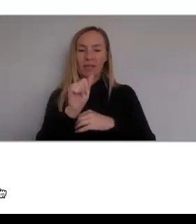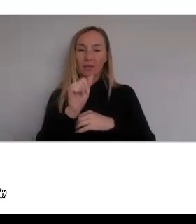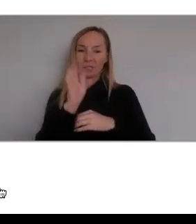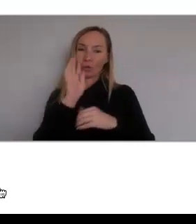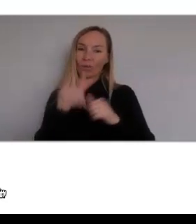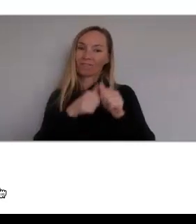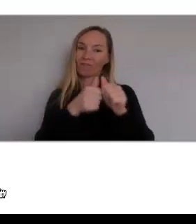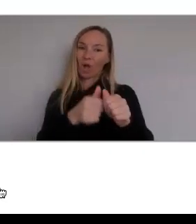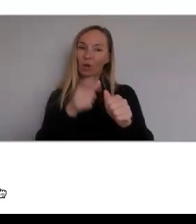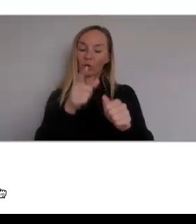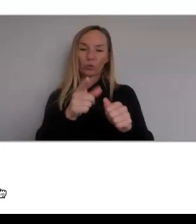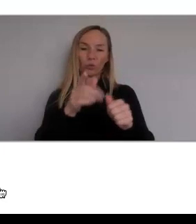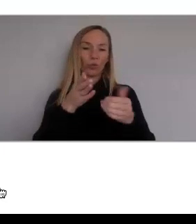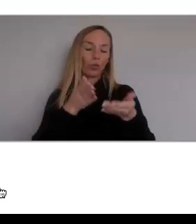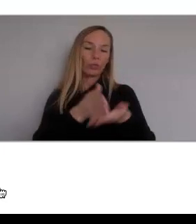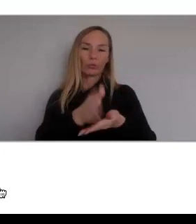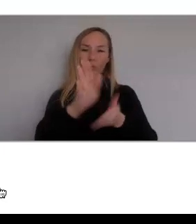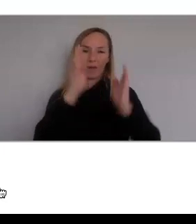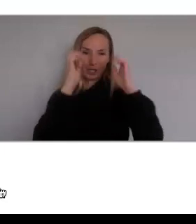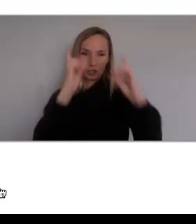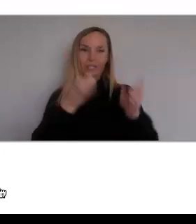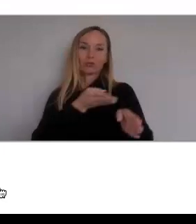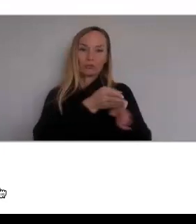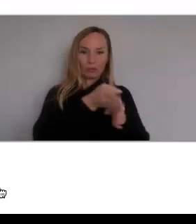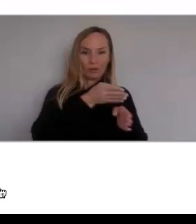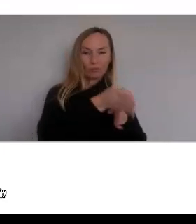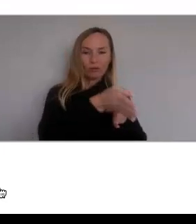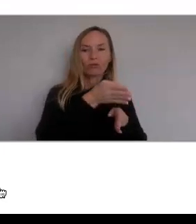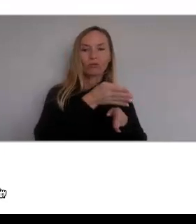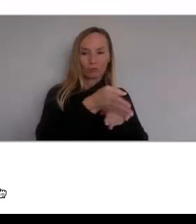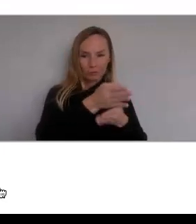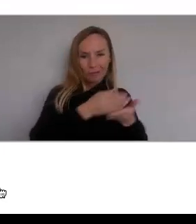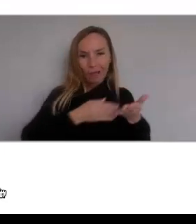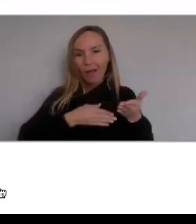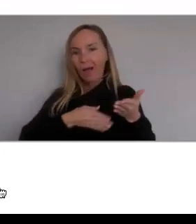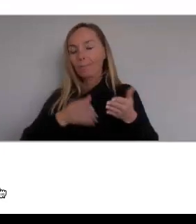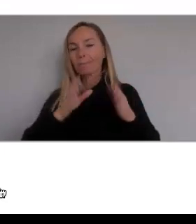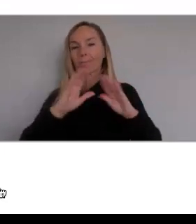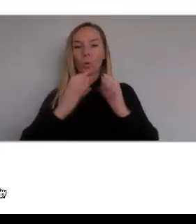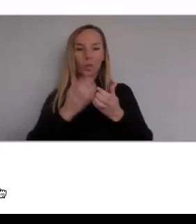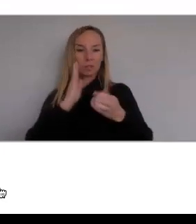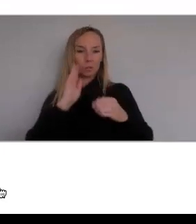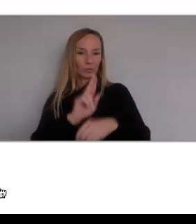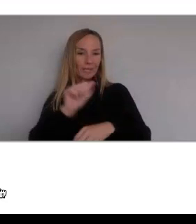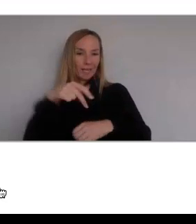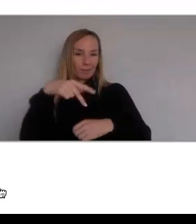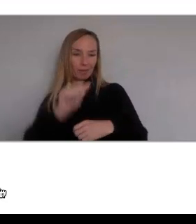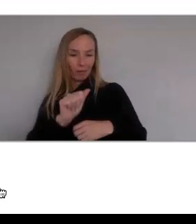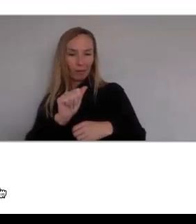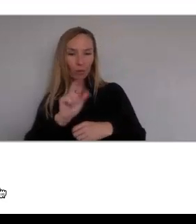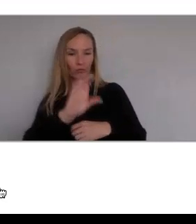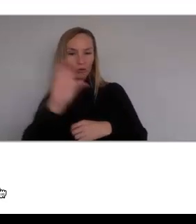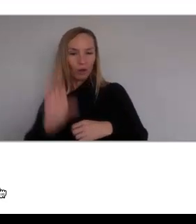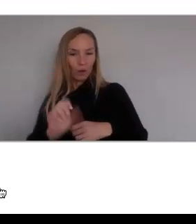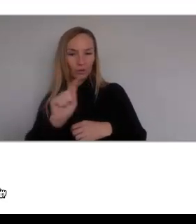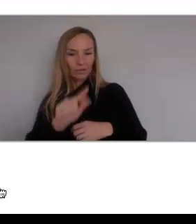you throughout your educational career. Some courses will use APA or Chicago